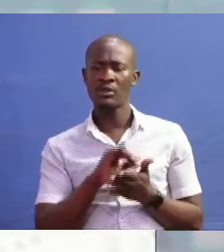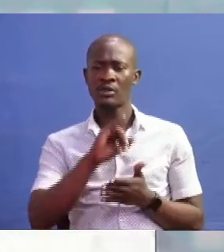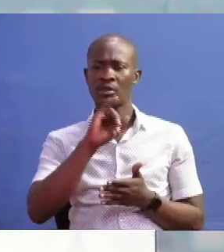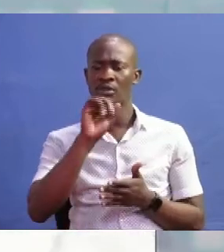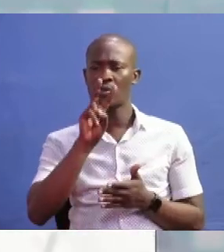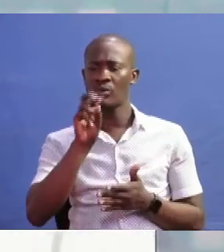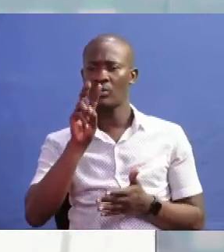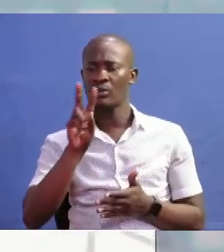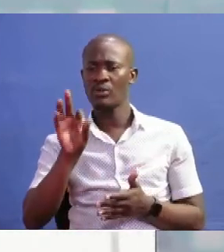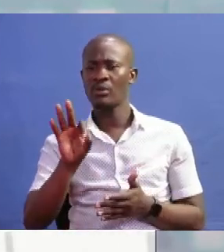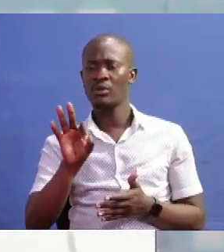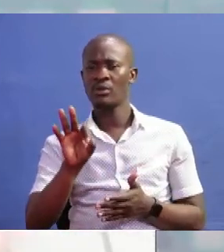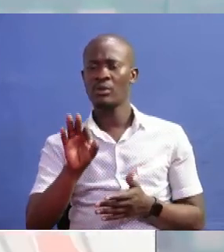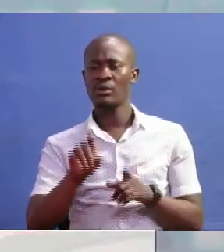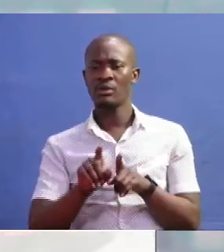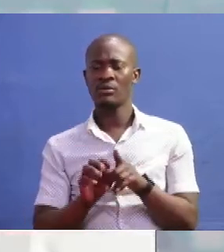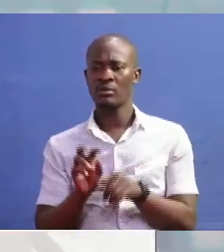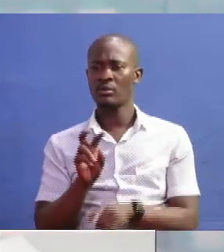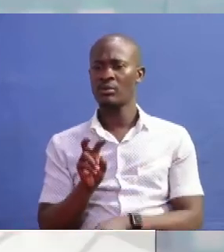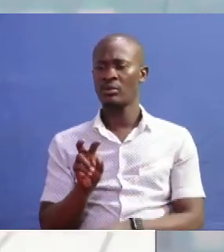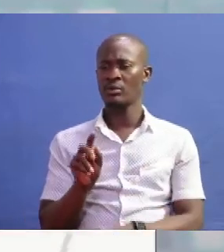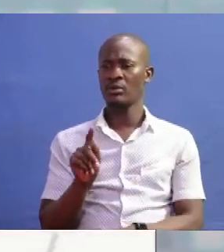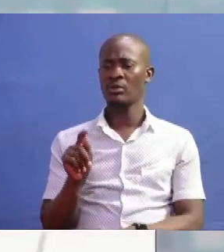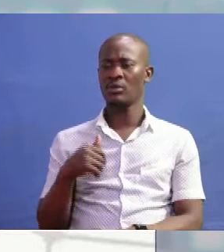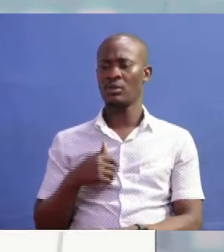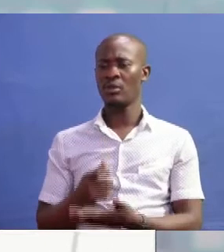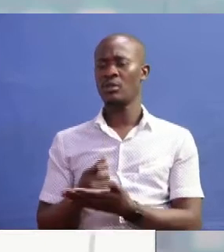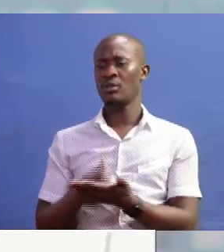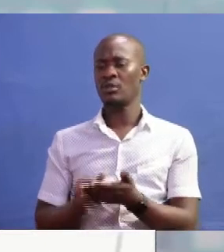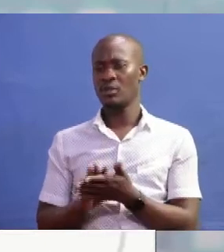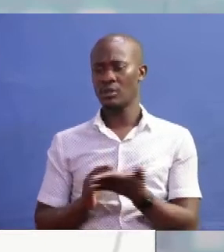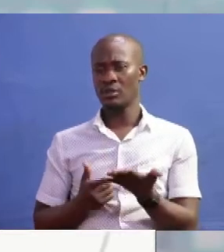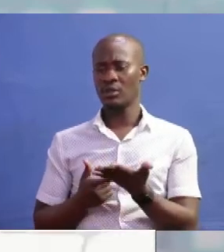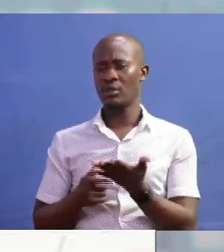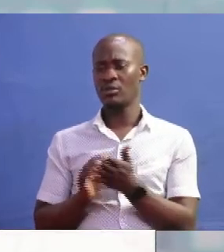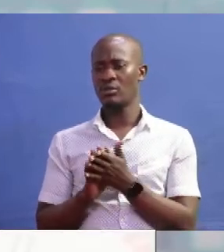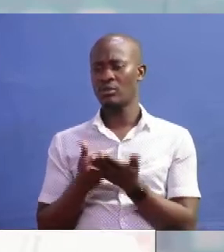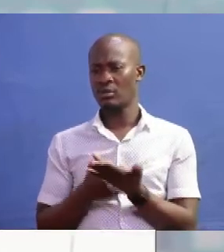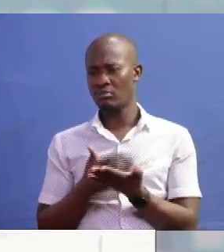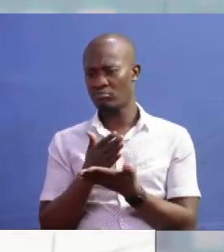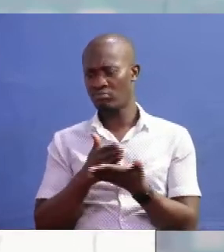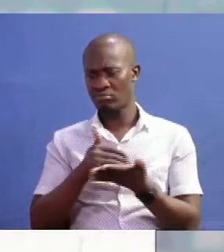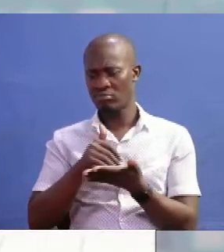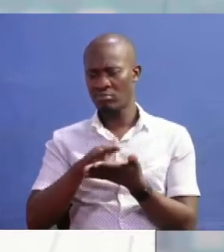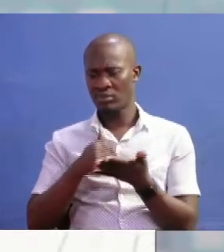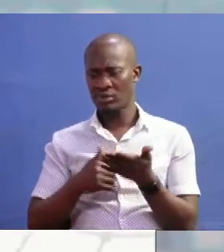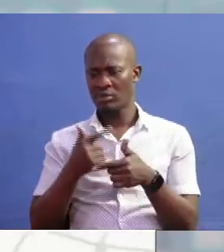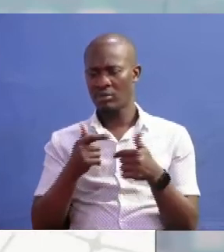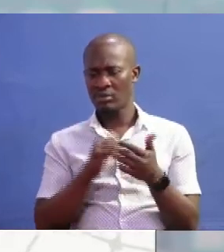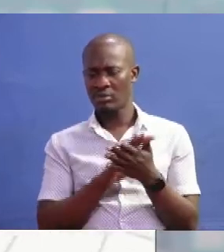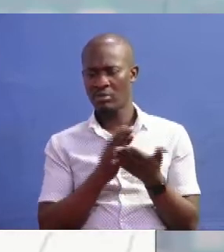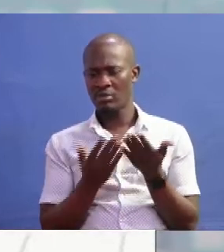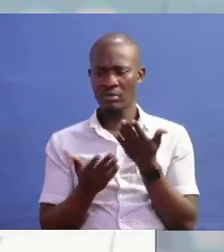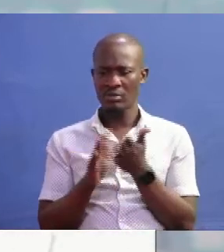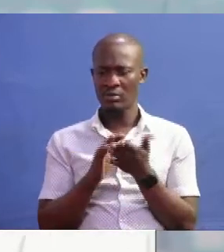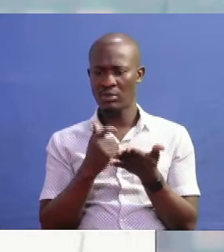2023. And also, if you look at the taxes that are charged on the dividends, mostly cutting across, they charge a